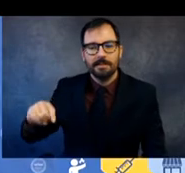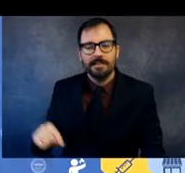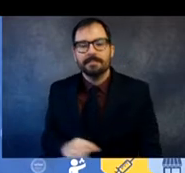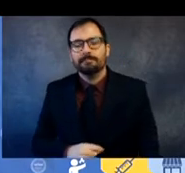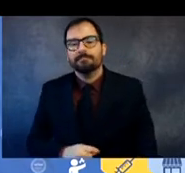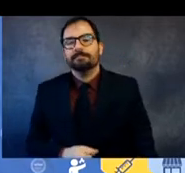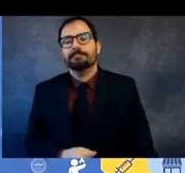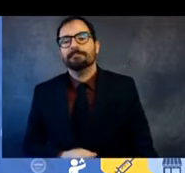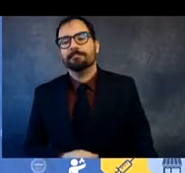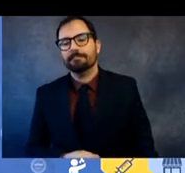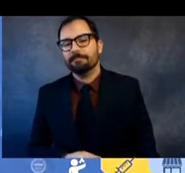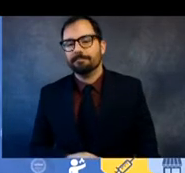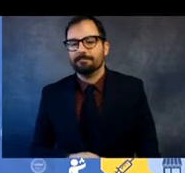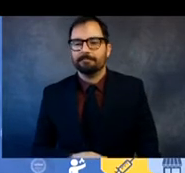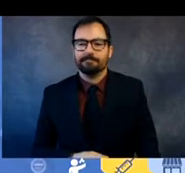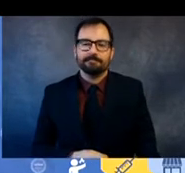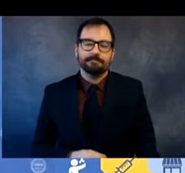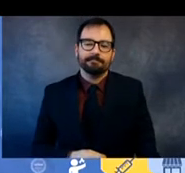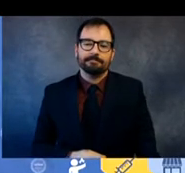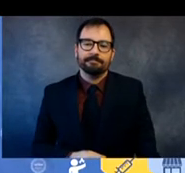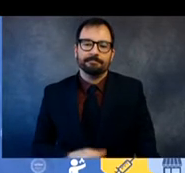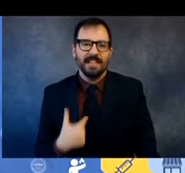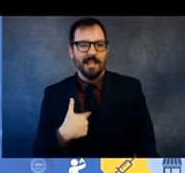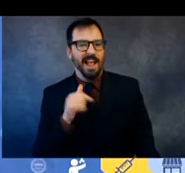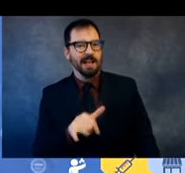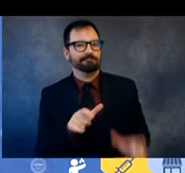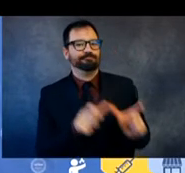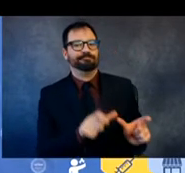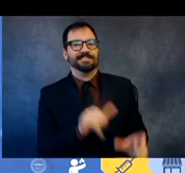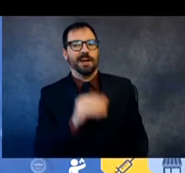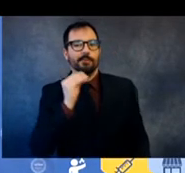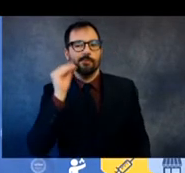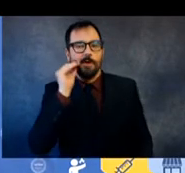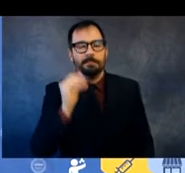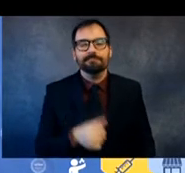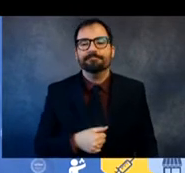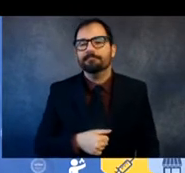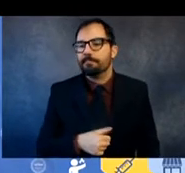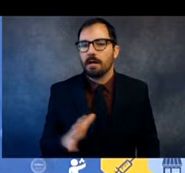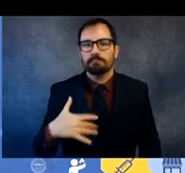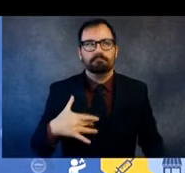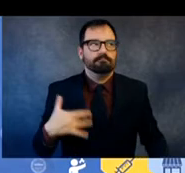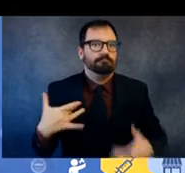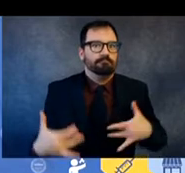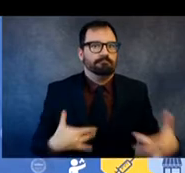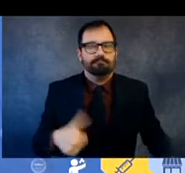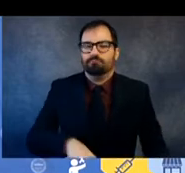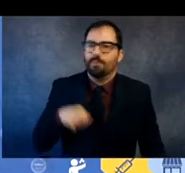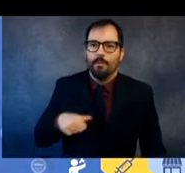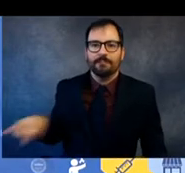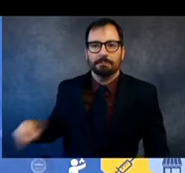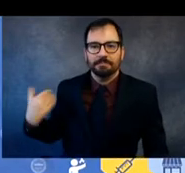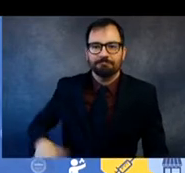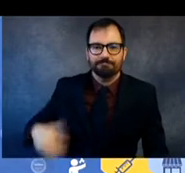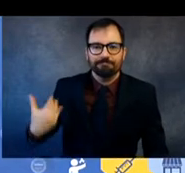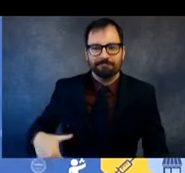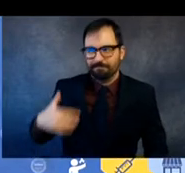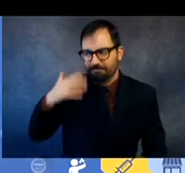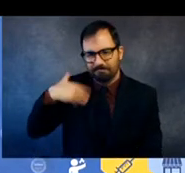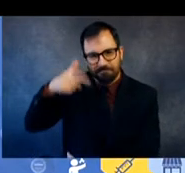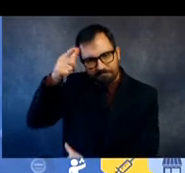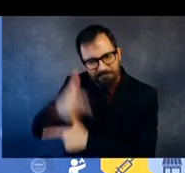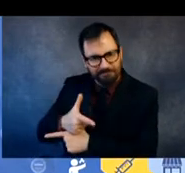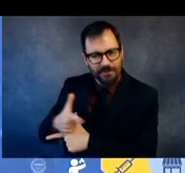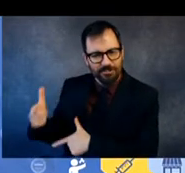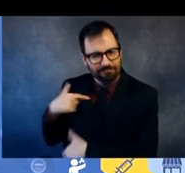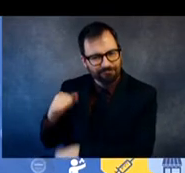home. But we're delighted. We're just so proud of him as a brother. You know,